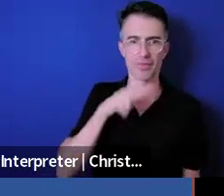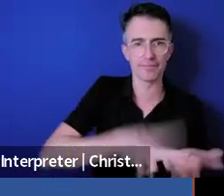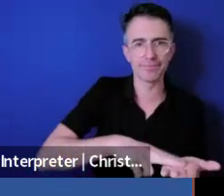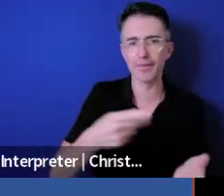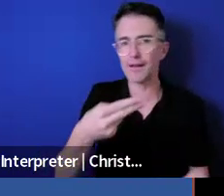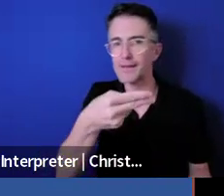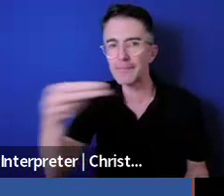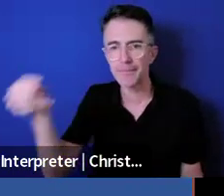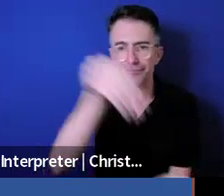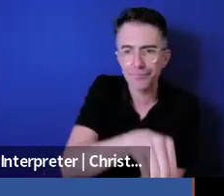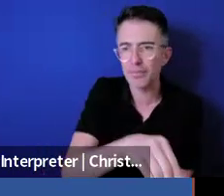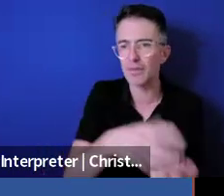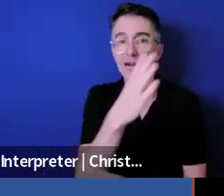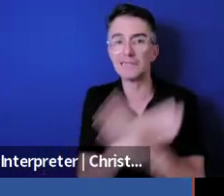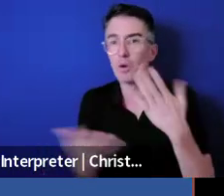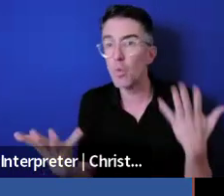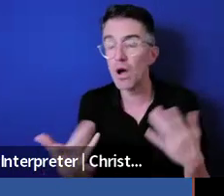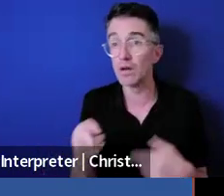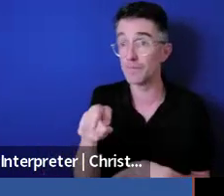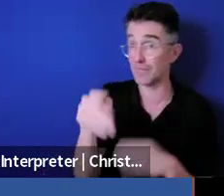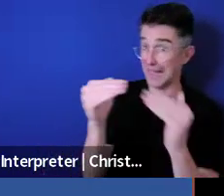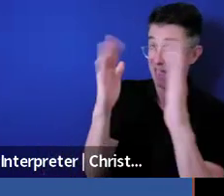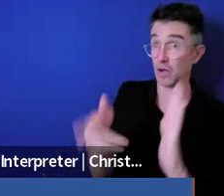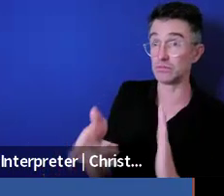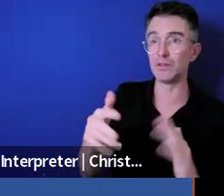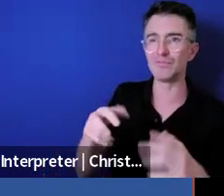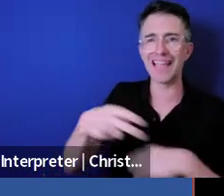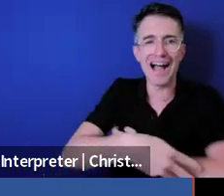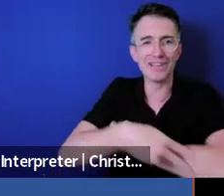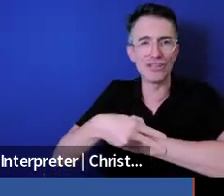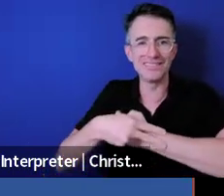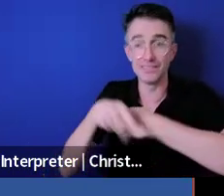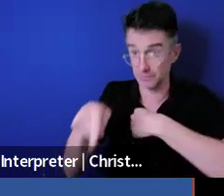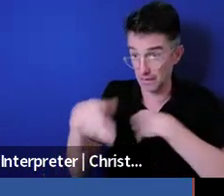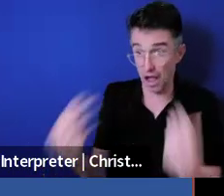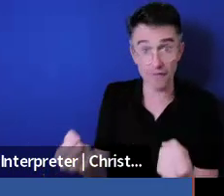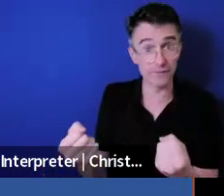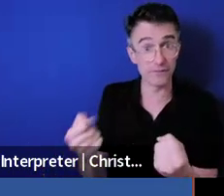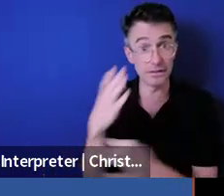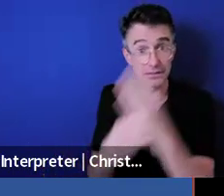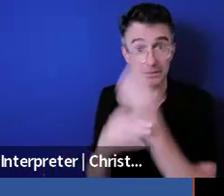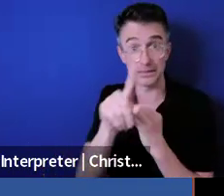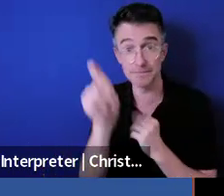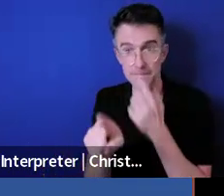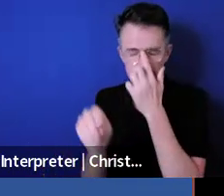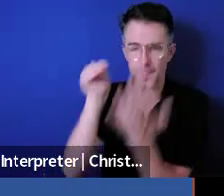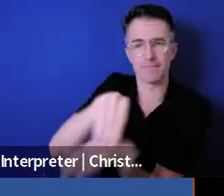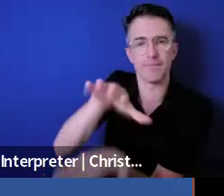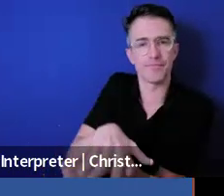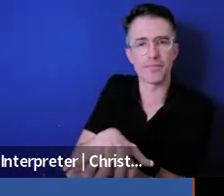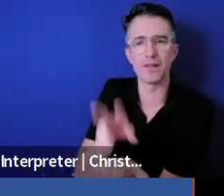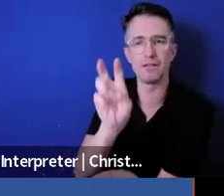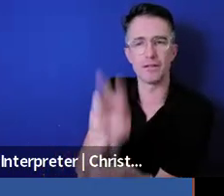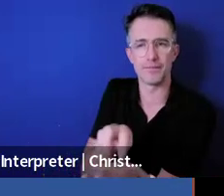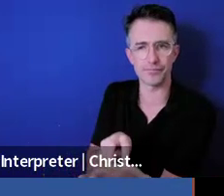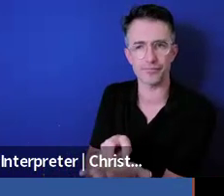help to assess their specific socioeconomic situation, facilitate inclusive targeting of household benefits, and provide